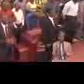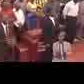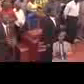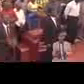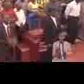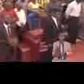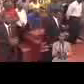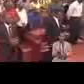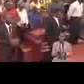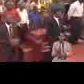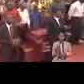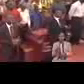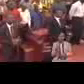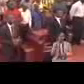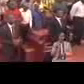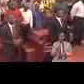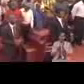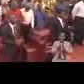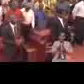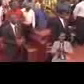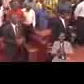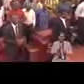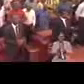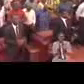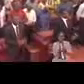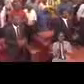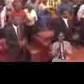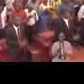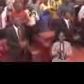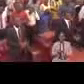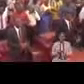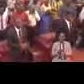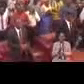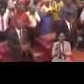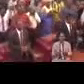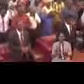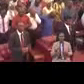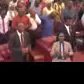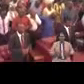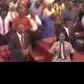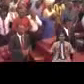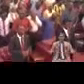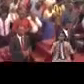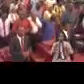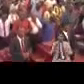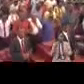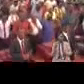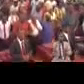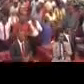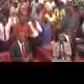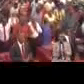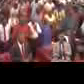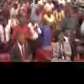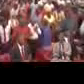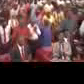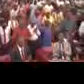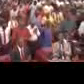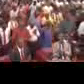Days of your early conversion? When life turned around? When